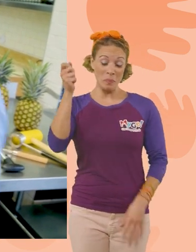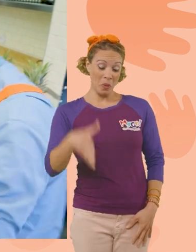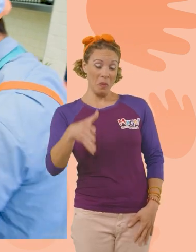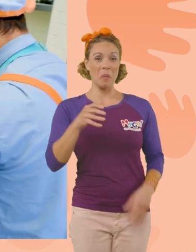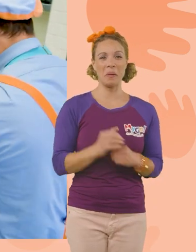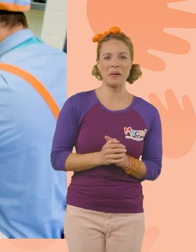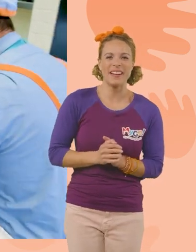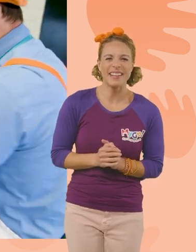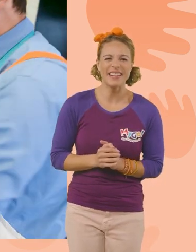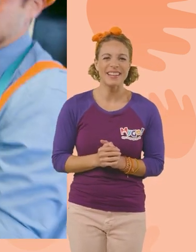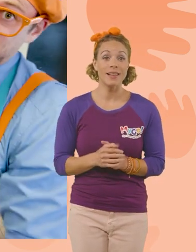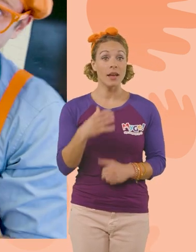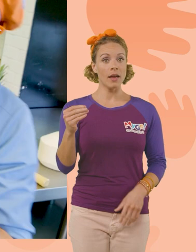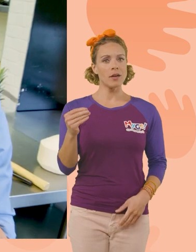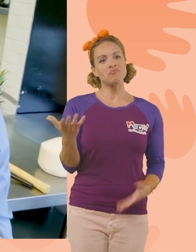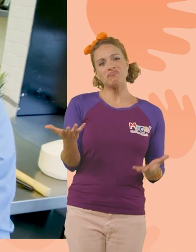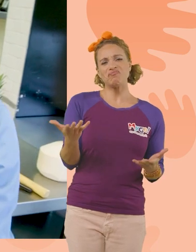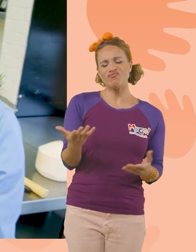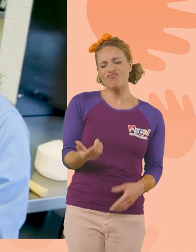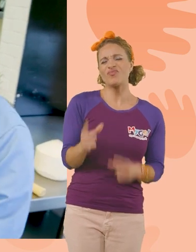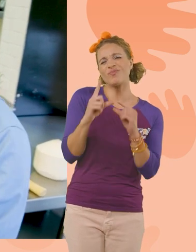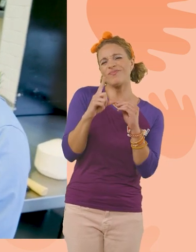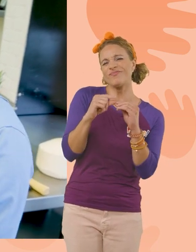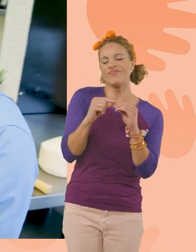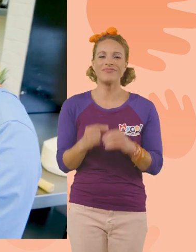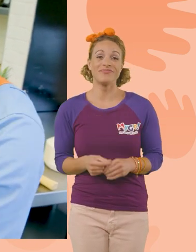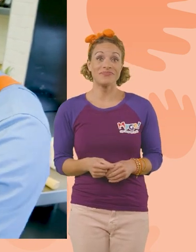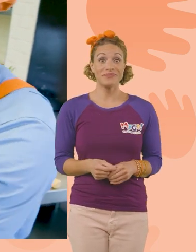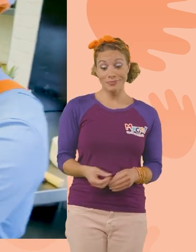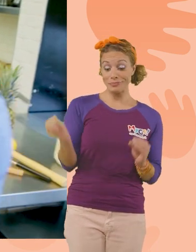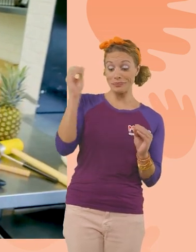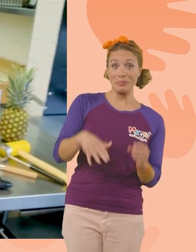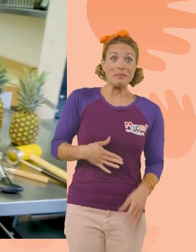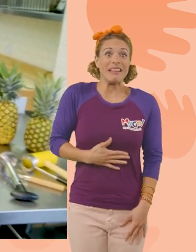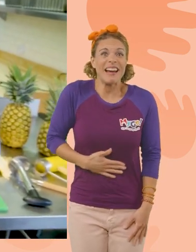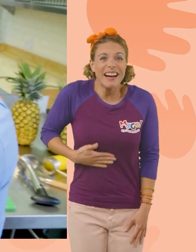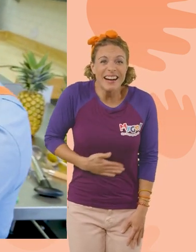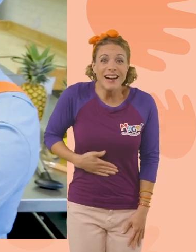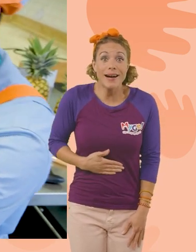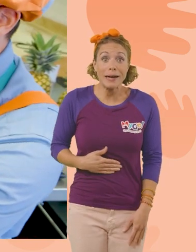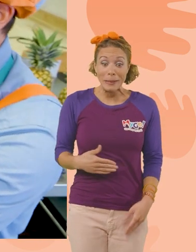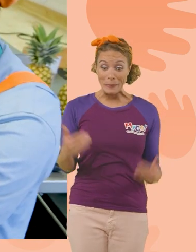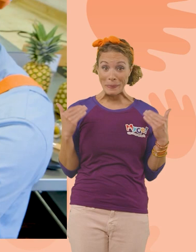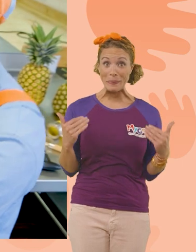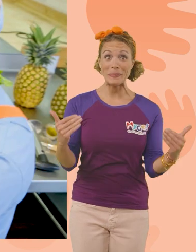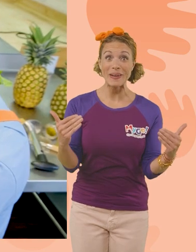Woohoo! And we'll do another banana. Yum. Here we go.